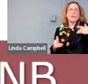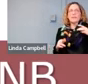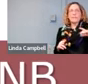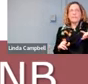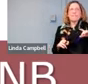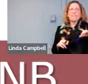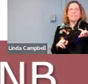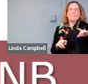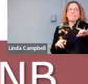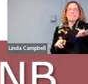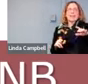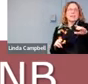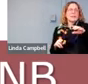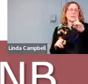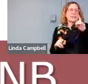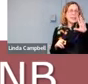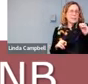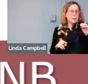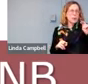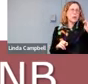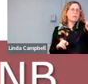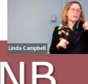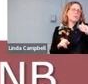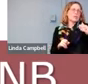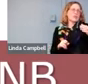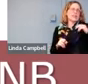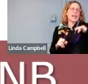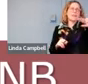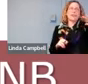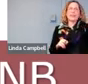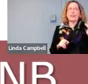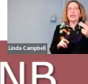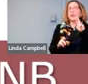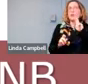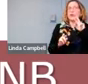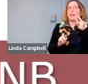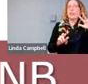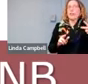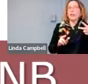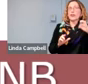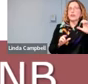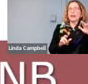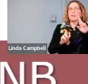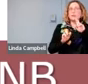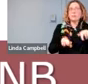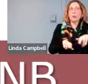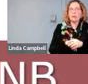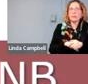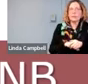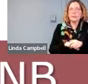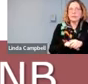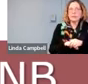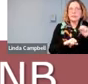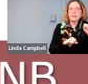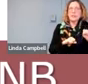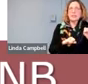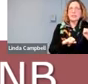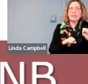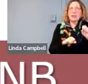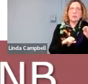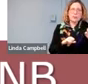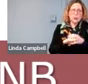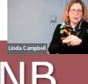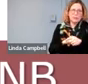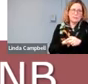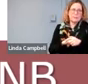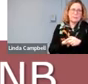And it's yes with an asterisk because DFO and Nova Scotia Fisheries have had a third crayfish report in Nova